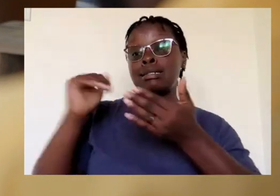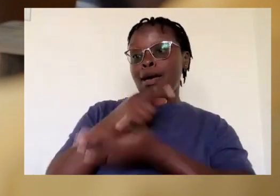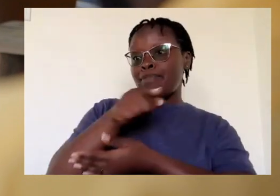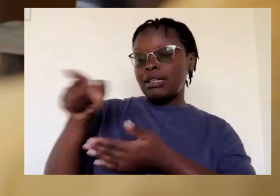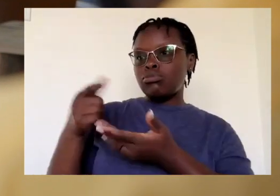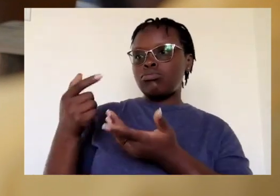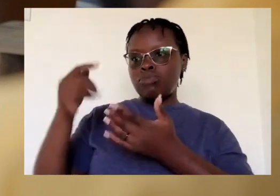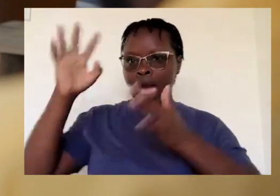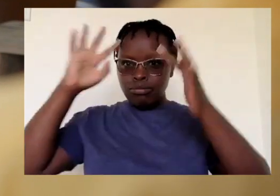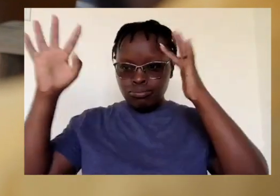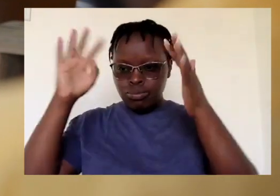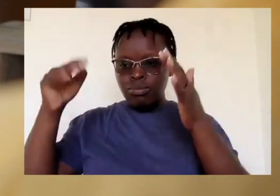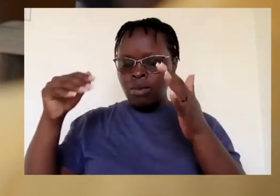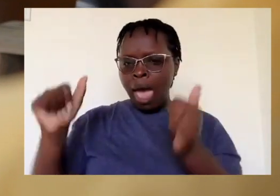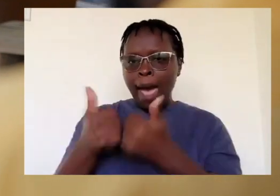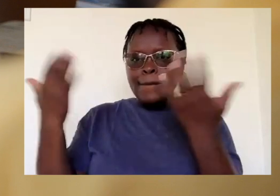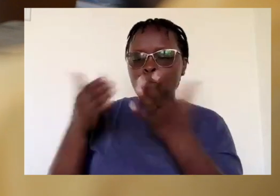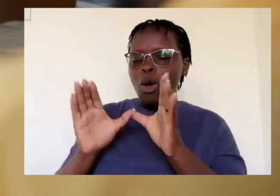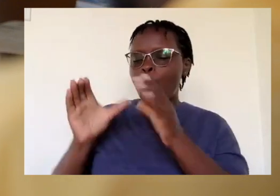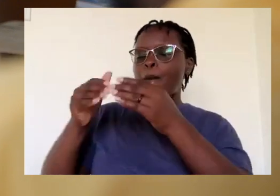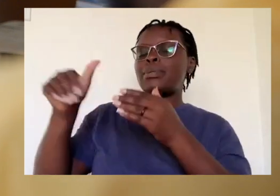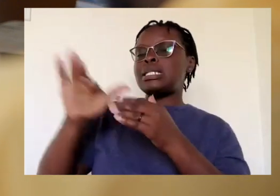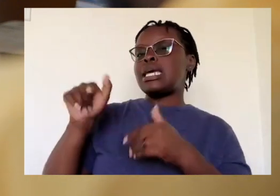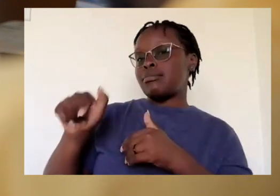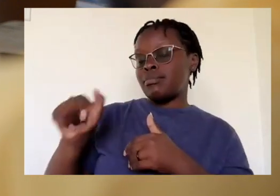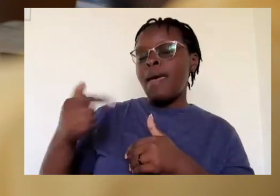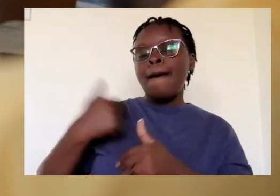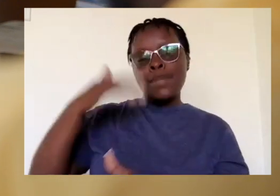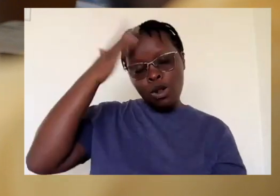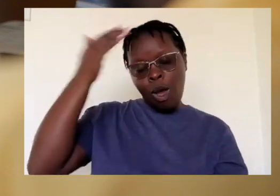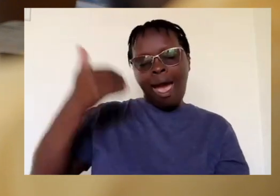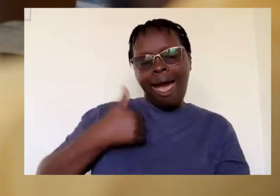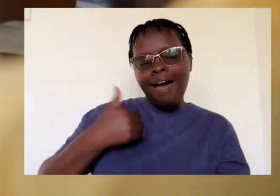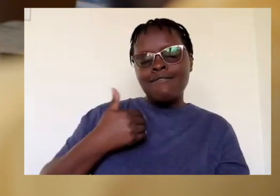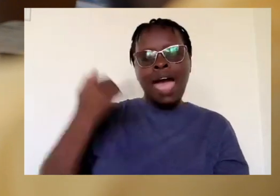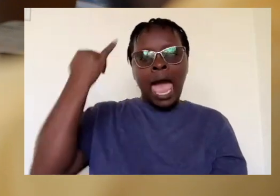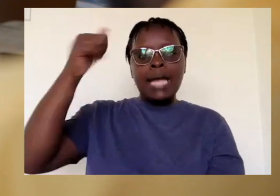these initiatives are domiciled at the community level. So I know there's the element